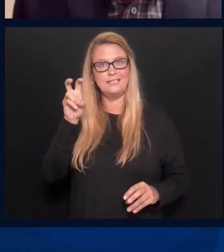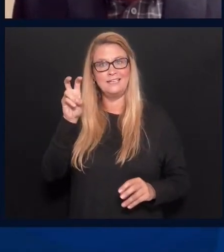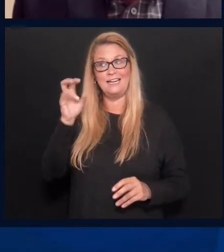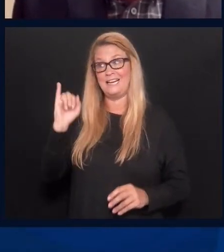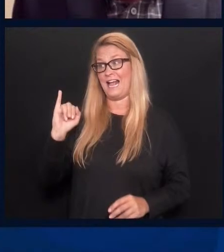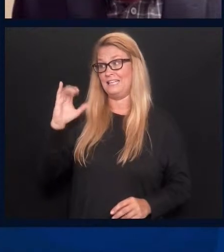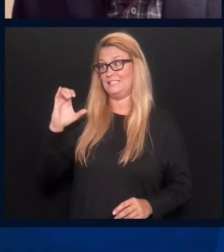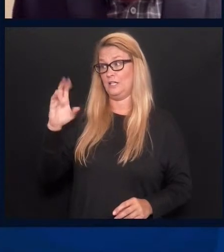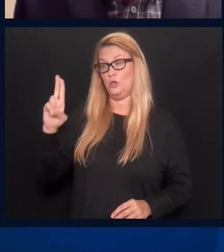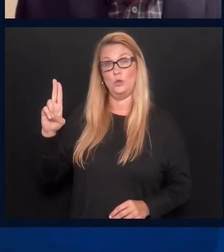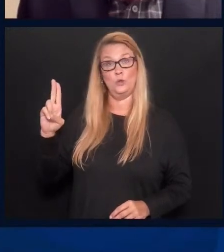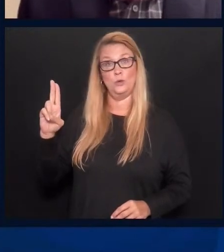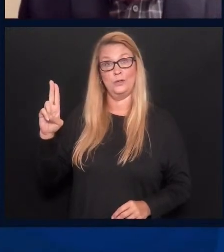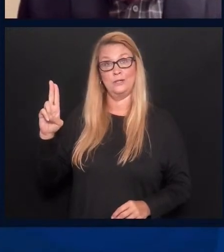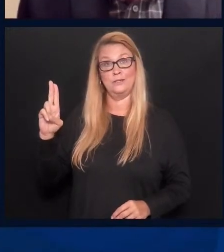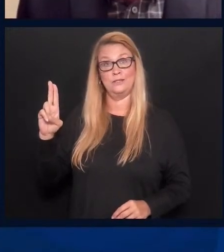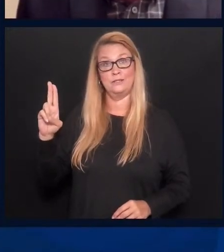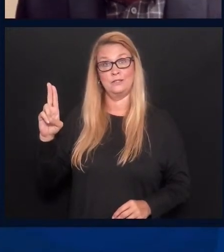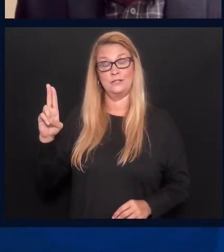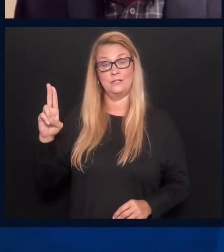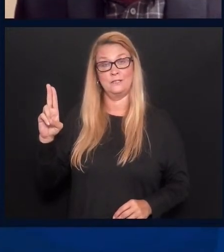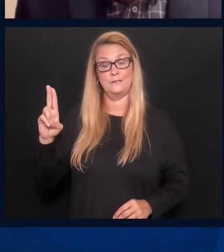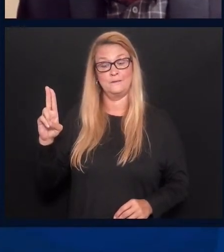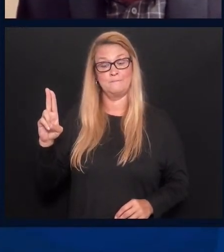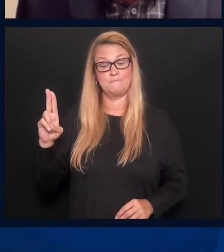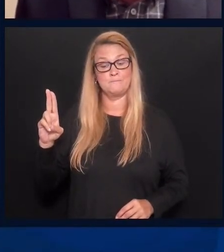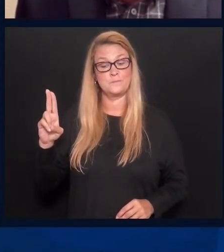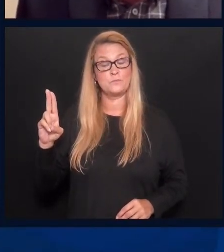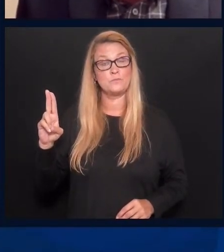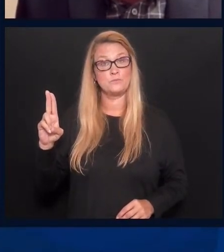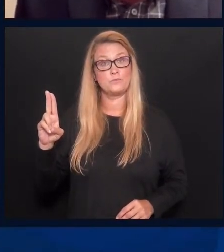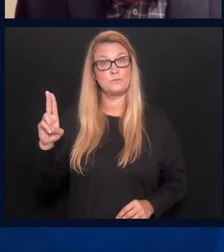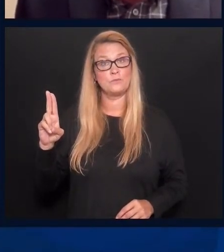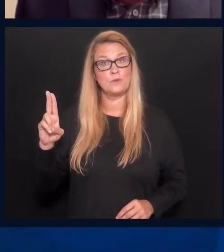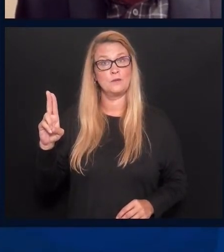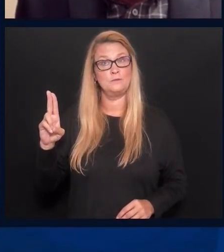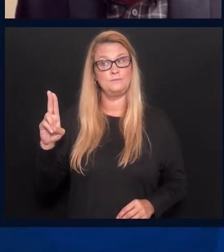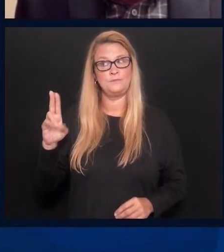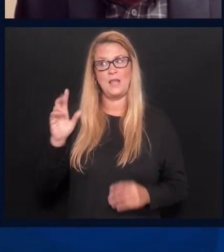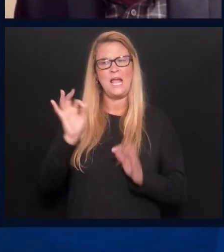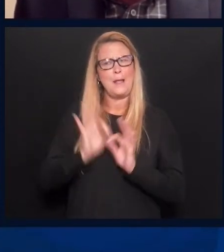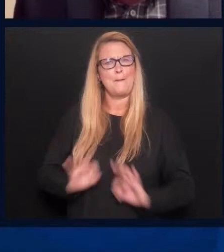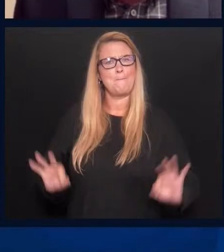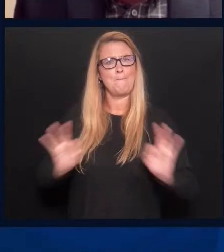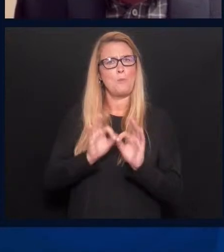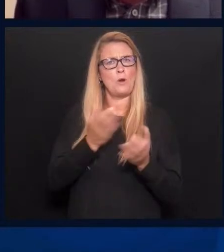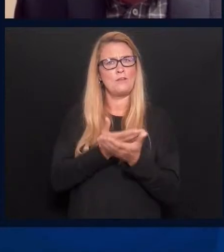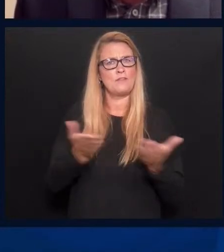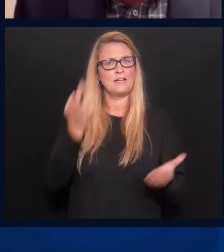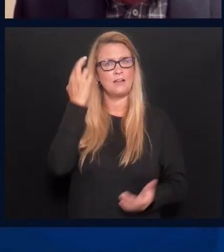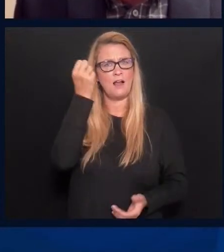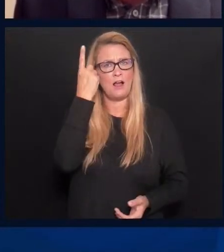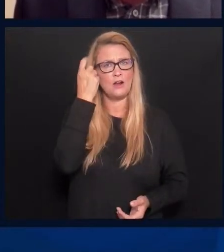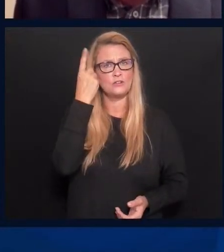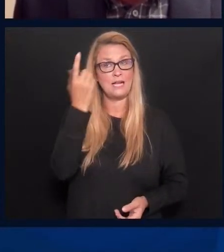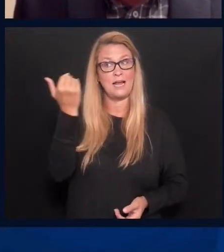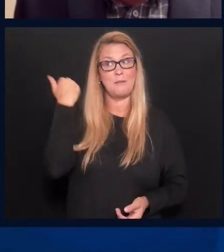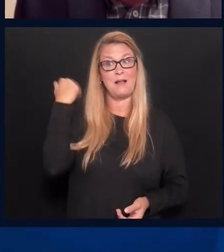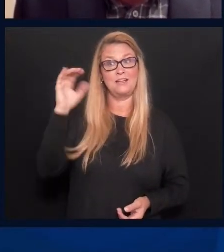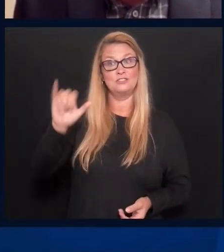ICU. Our peak point, as the Secretary pointed out to me this morning, was January 6th